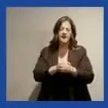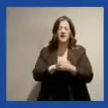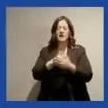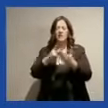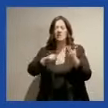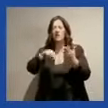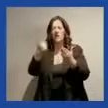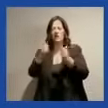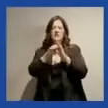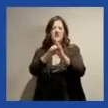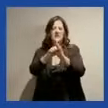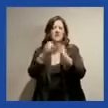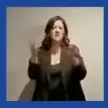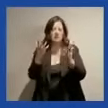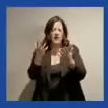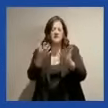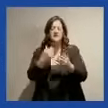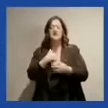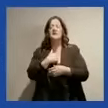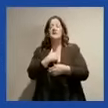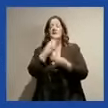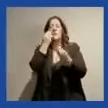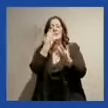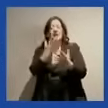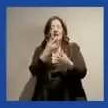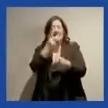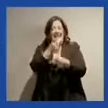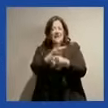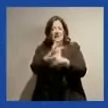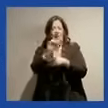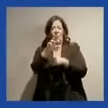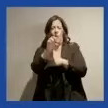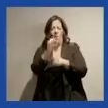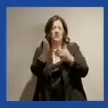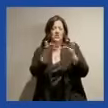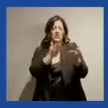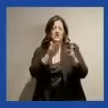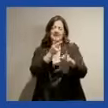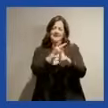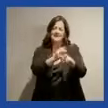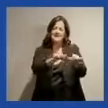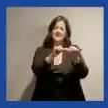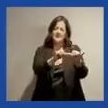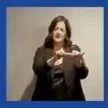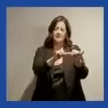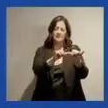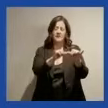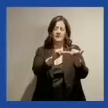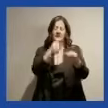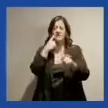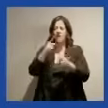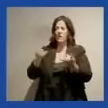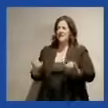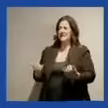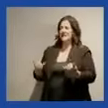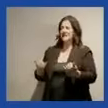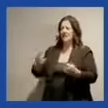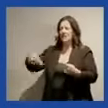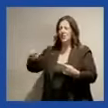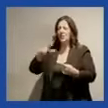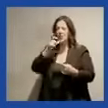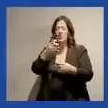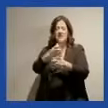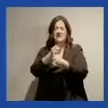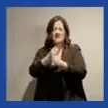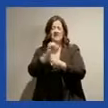things we are keeping. Again, back to this notion, keeping core services intact for those that are existing beneficiaries of